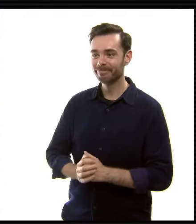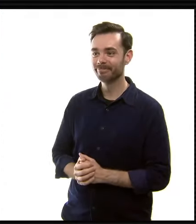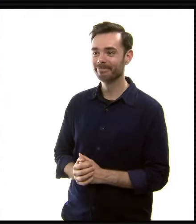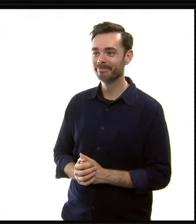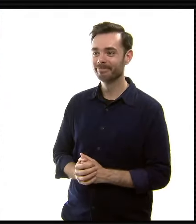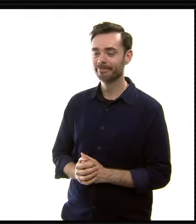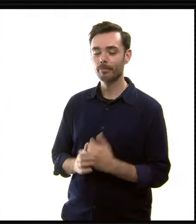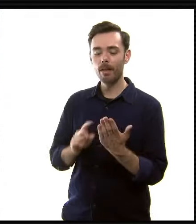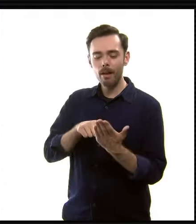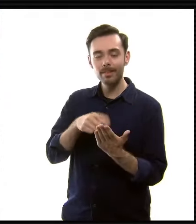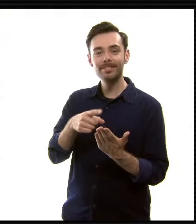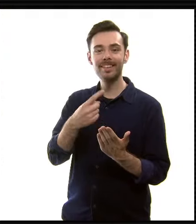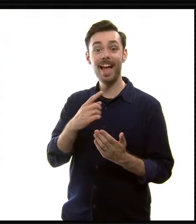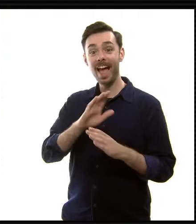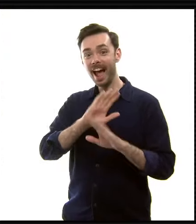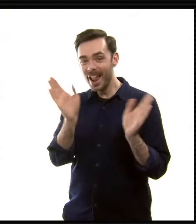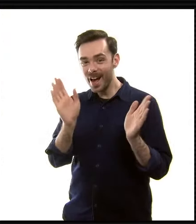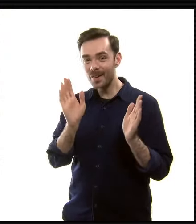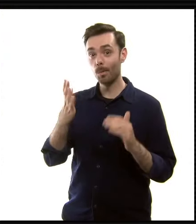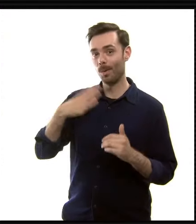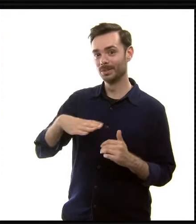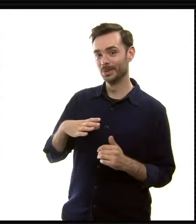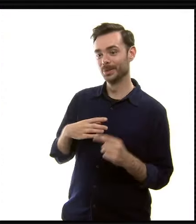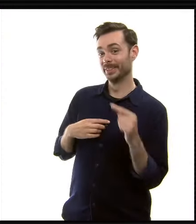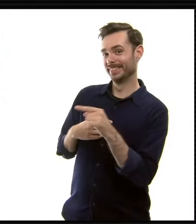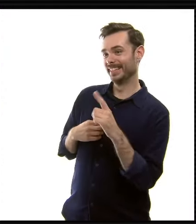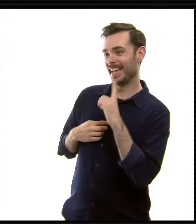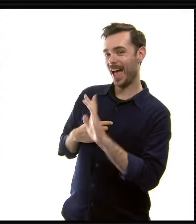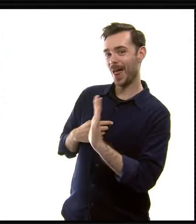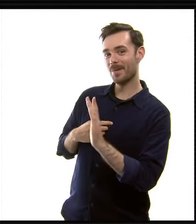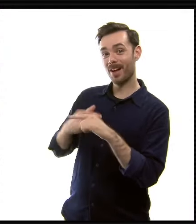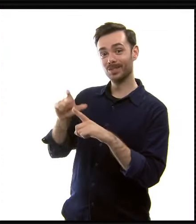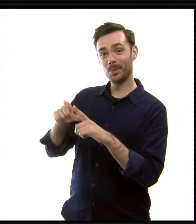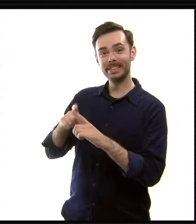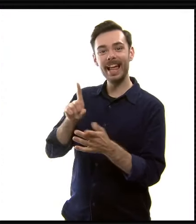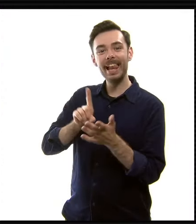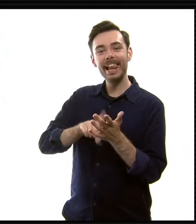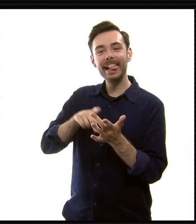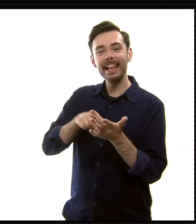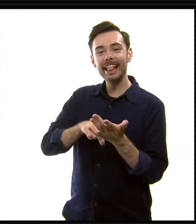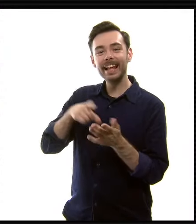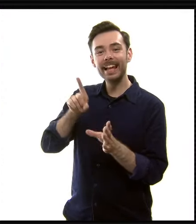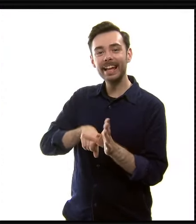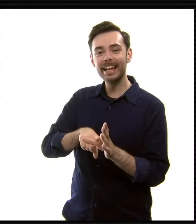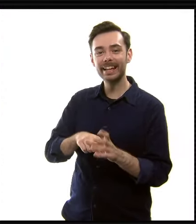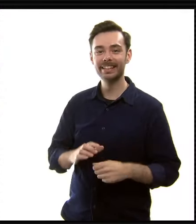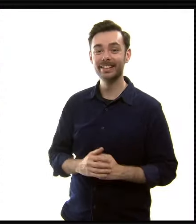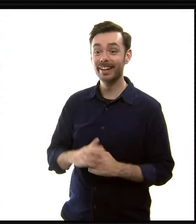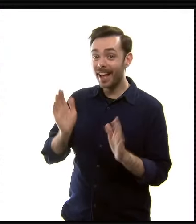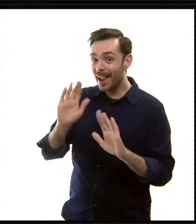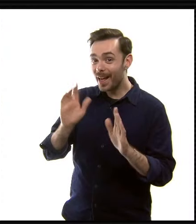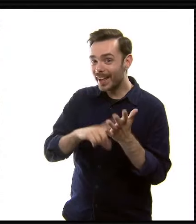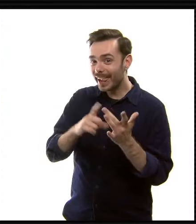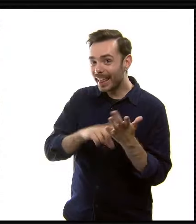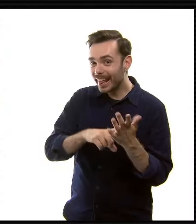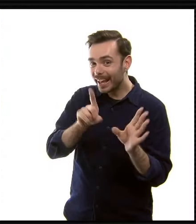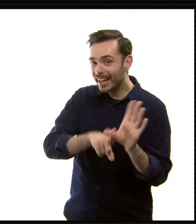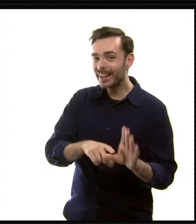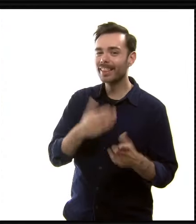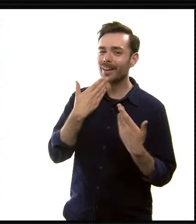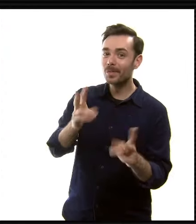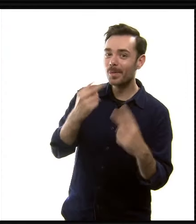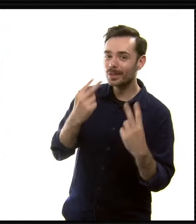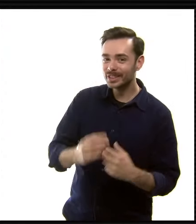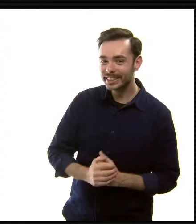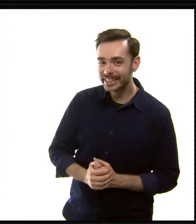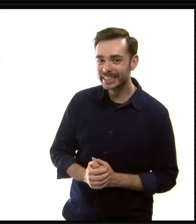LegoCon. Can I say hi to my daughter, Lily? That's from the Do It All Mum in the UK. Hi, Lily. Thanks for watching. We